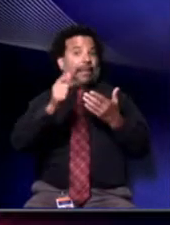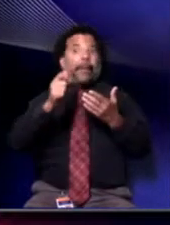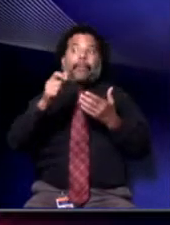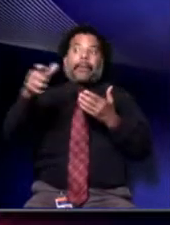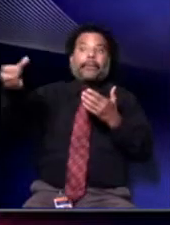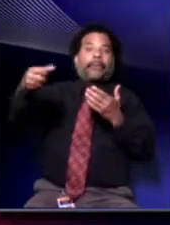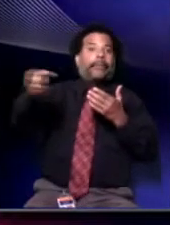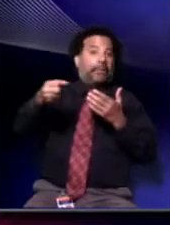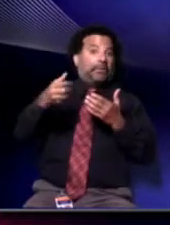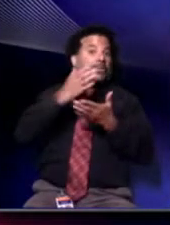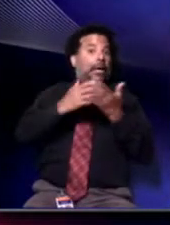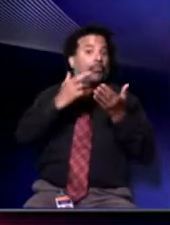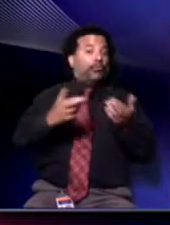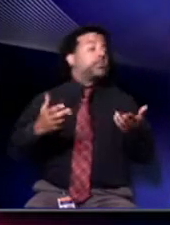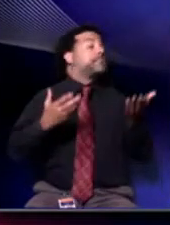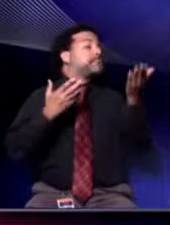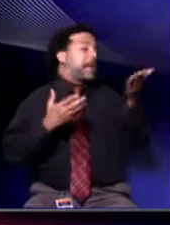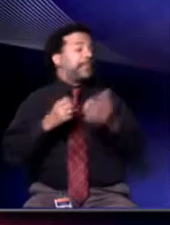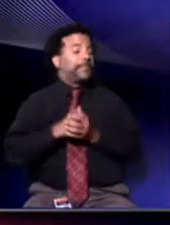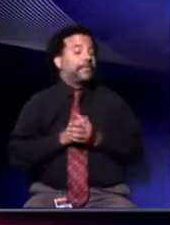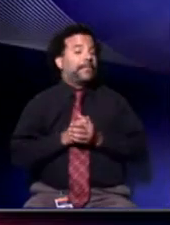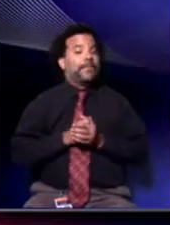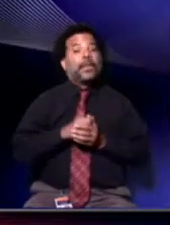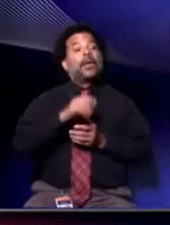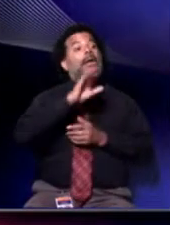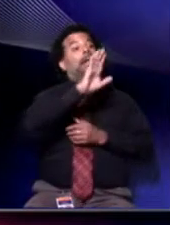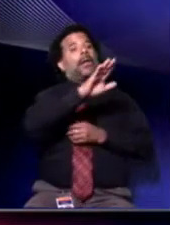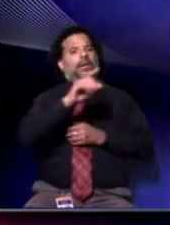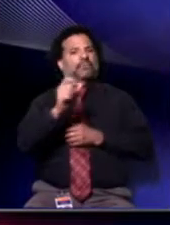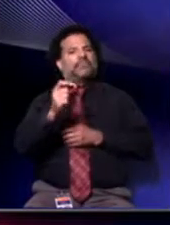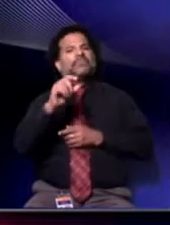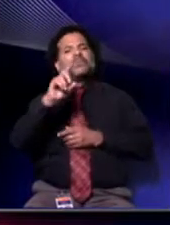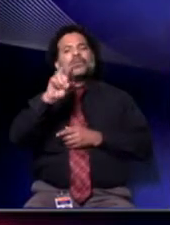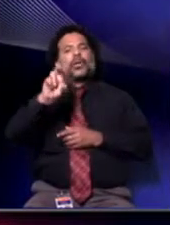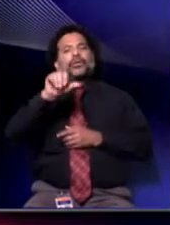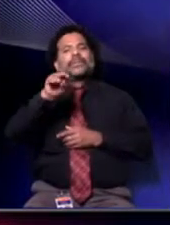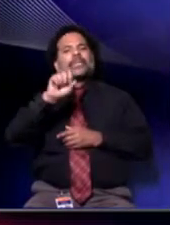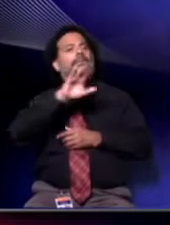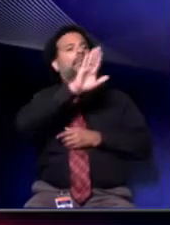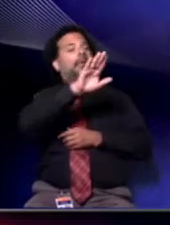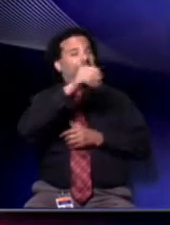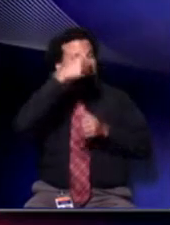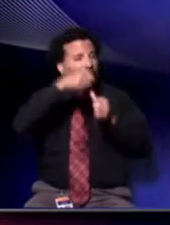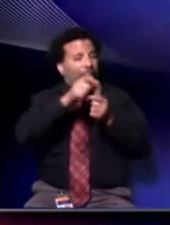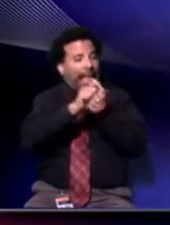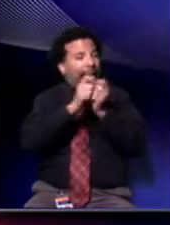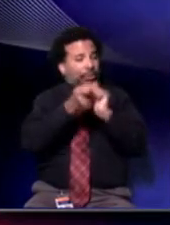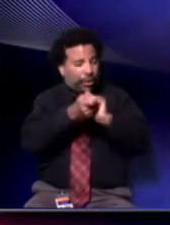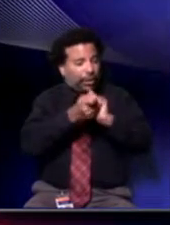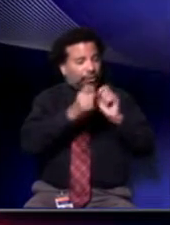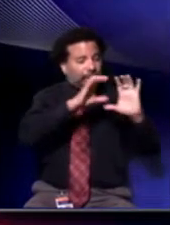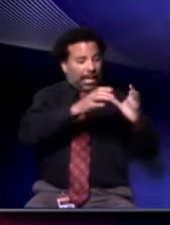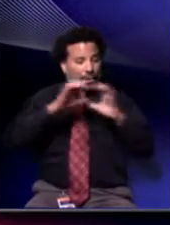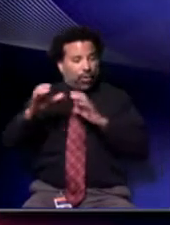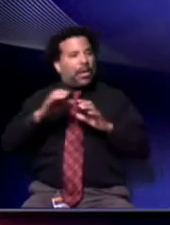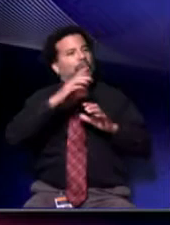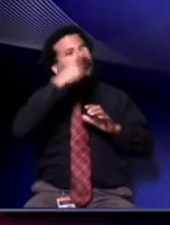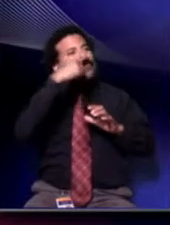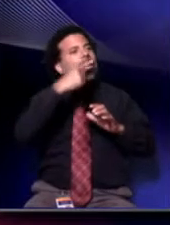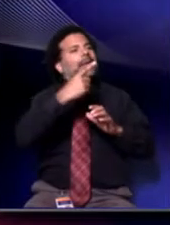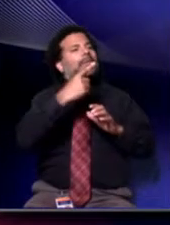Maybe, yeah. Mark, since you're Richard, when you do that report, can you also put under each cost center what positions are